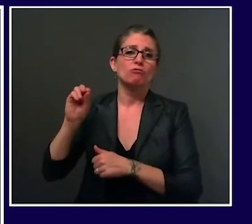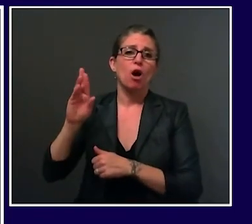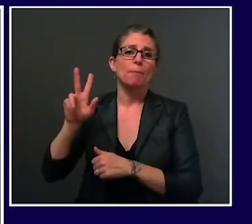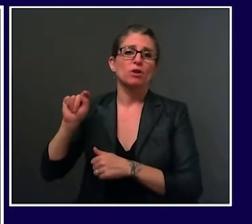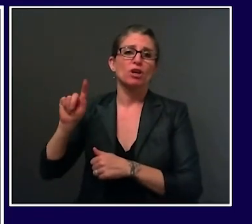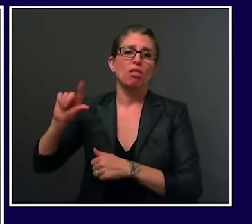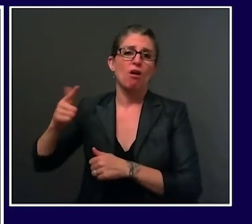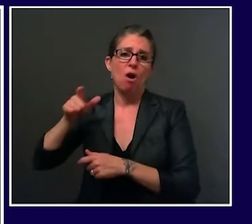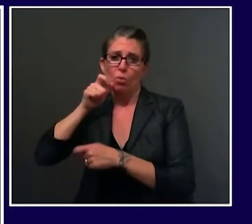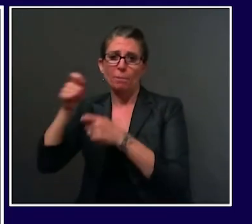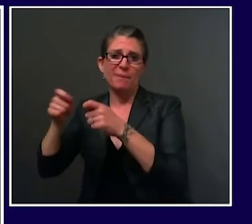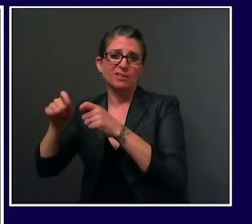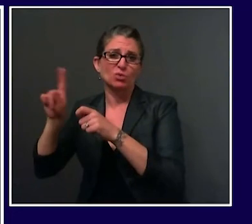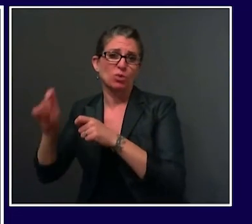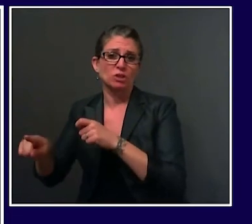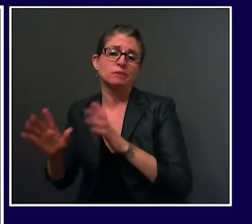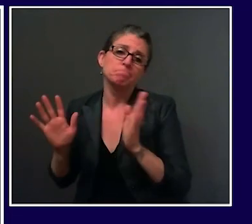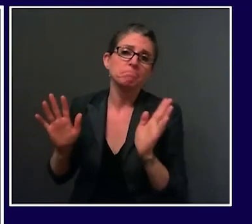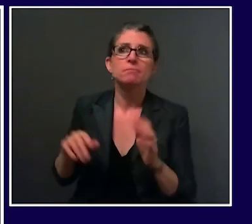Patrick Whittle from the AP.